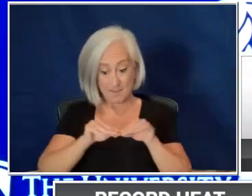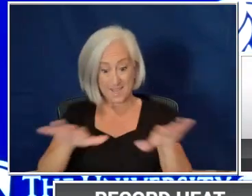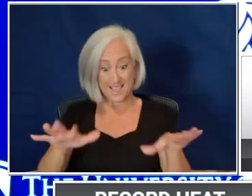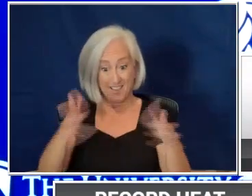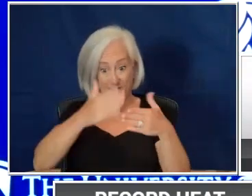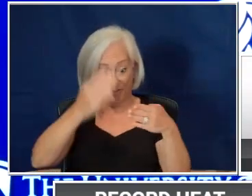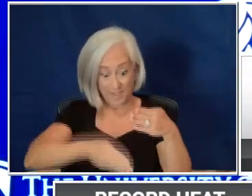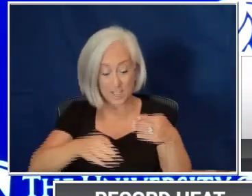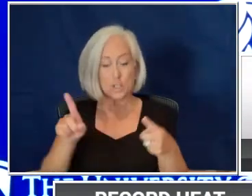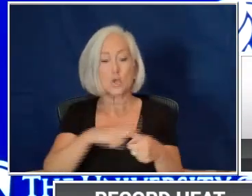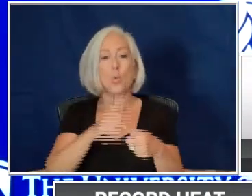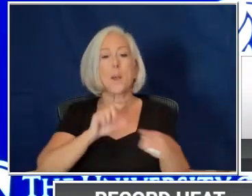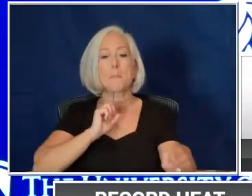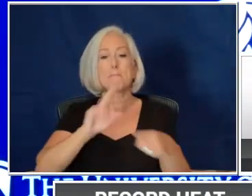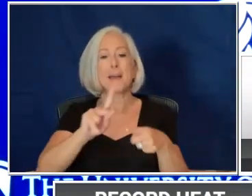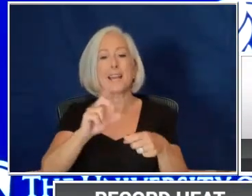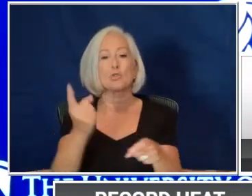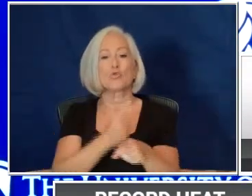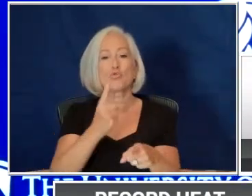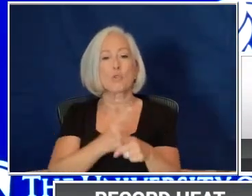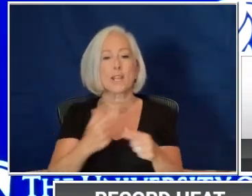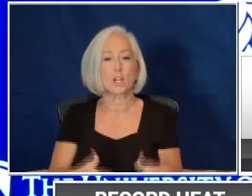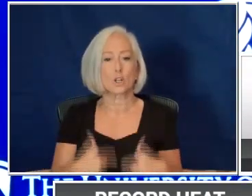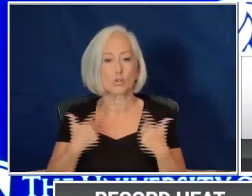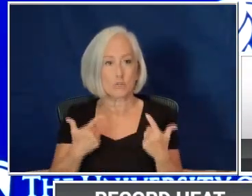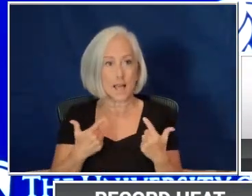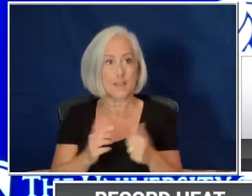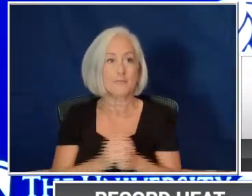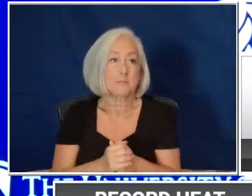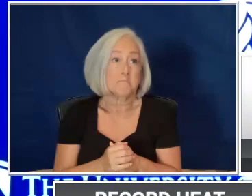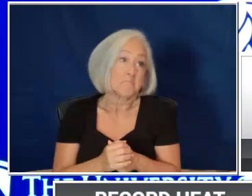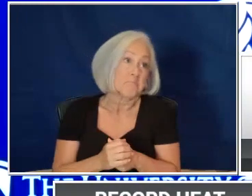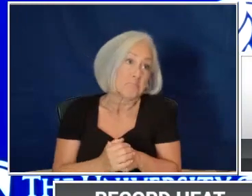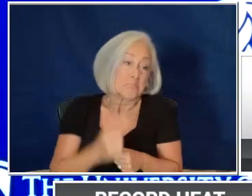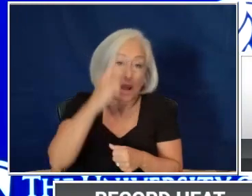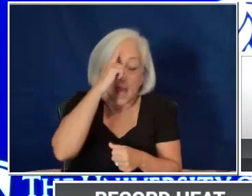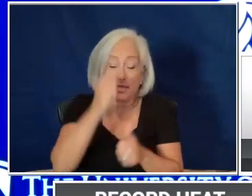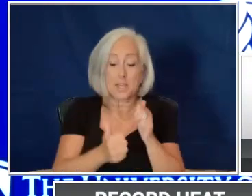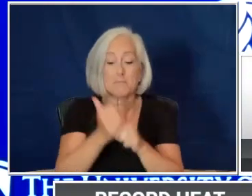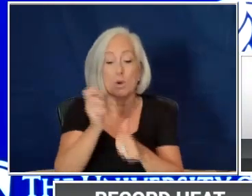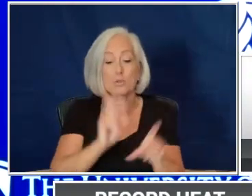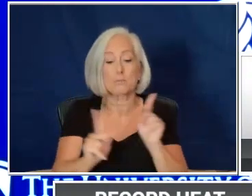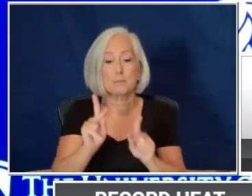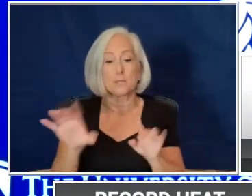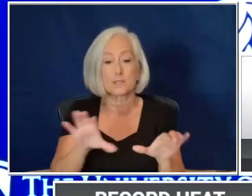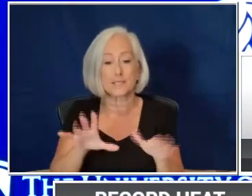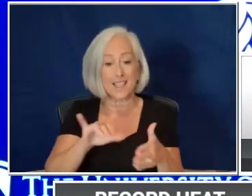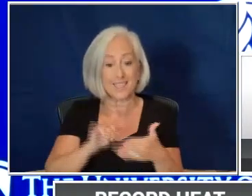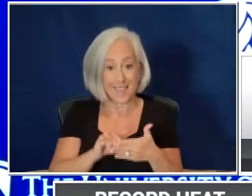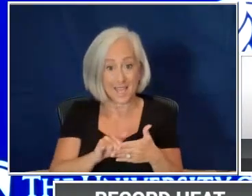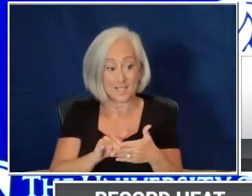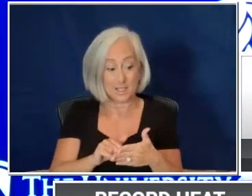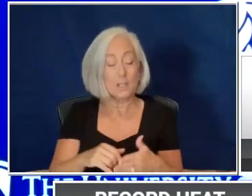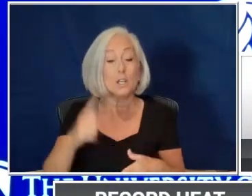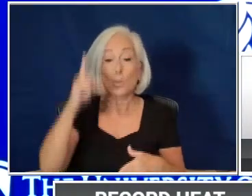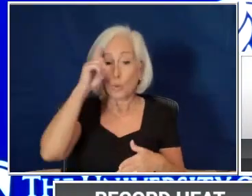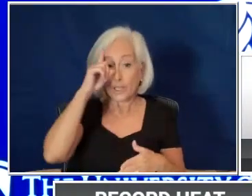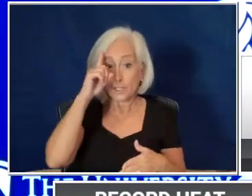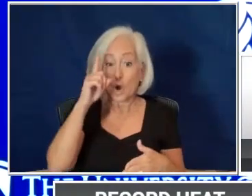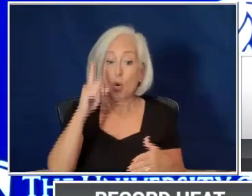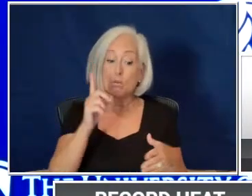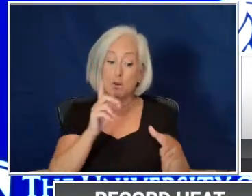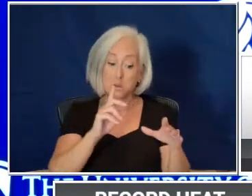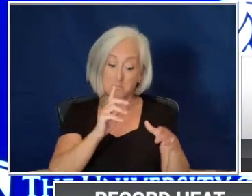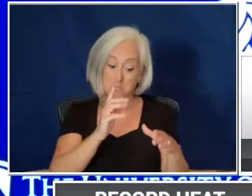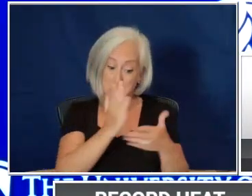even in the presence of that circulating virus. And I think most people have done that. Certainly we know that there are that at-risk population who feel that there